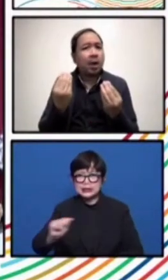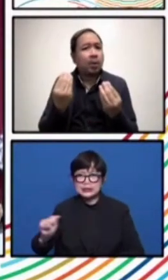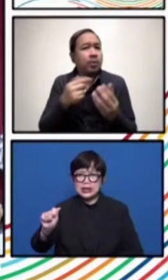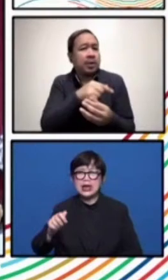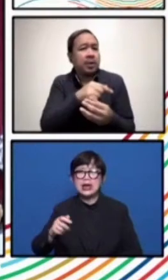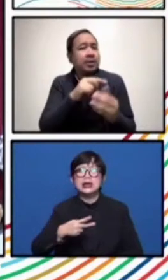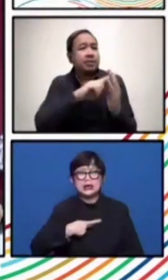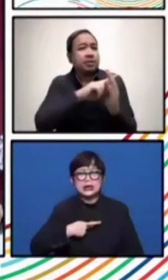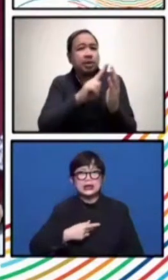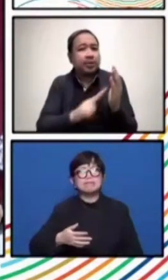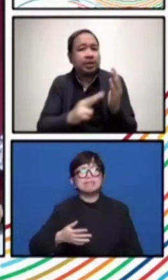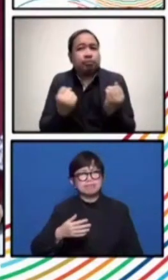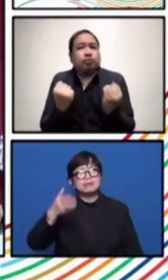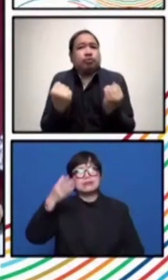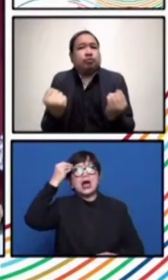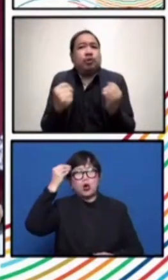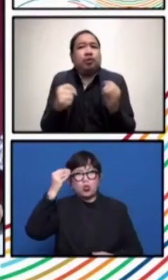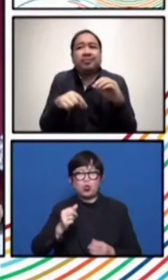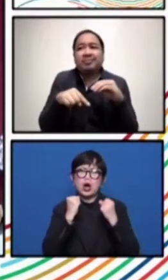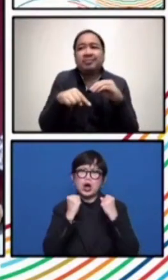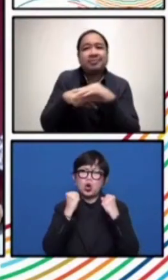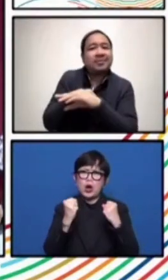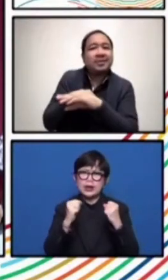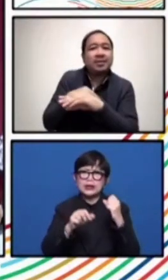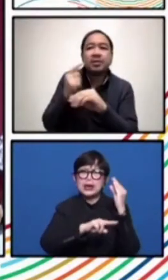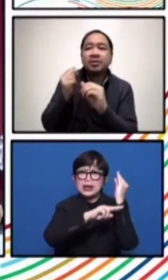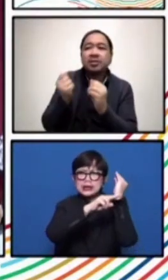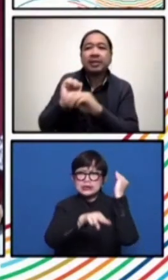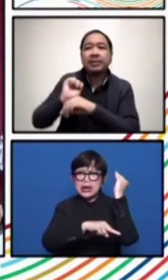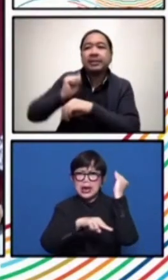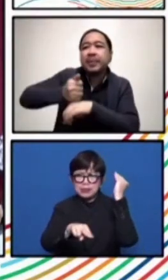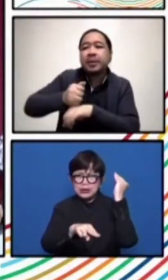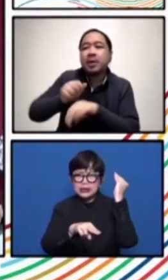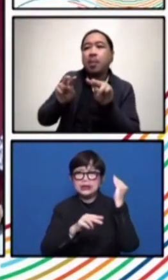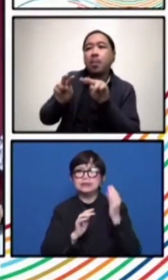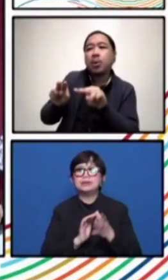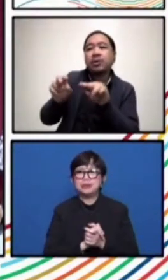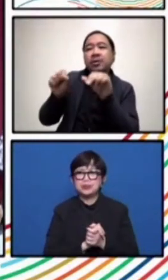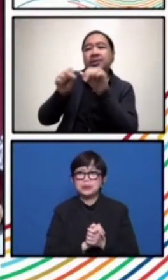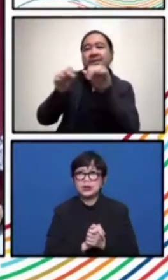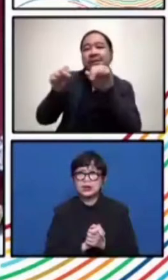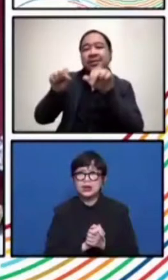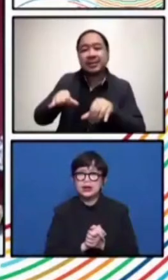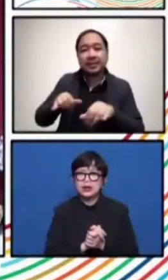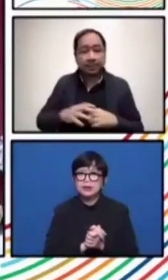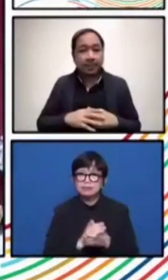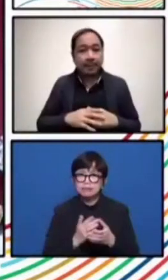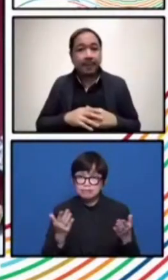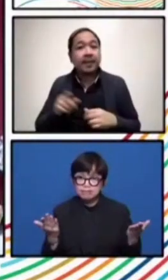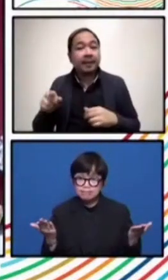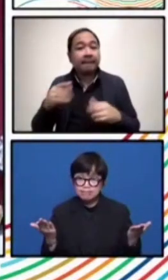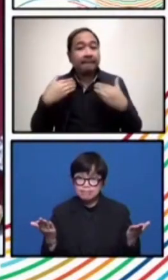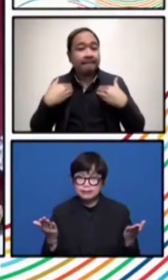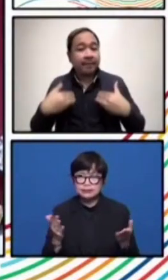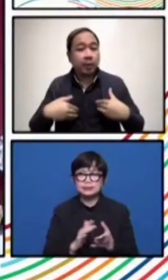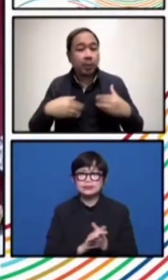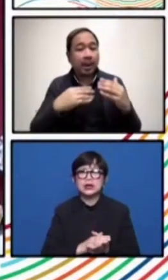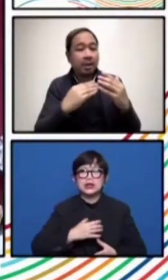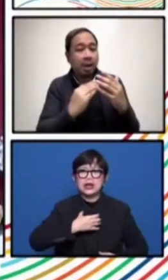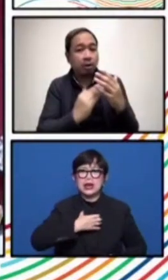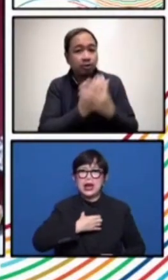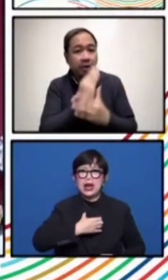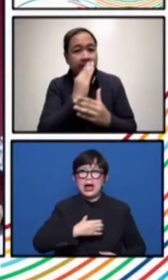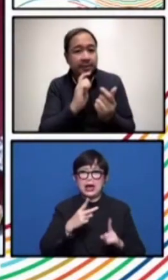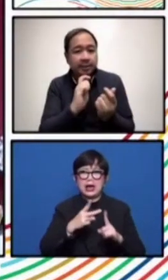clpd by independent team monitoring system the human rights of person with disabilities are gradually